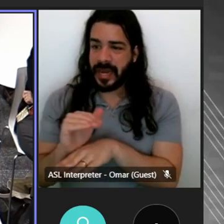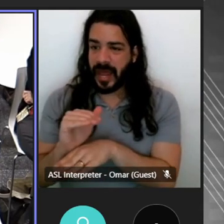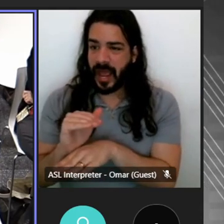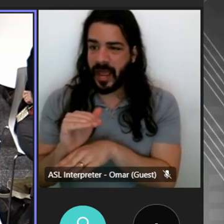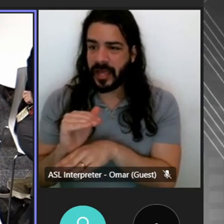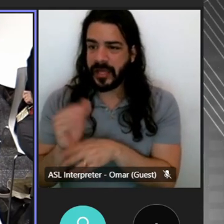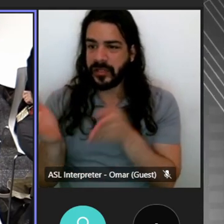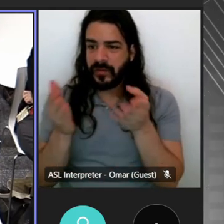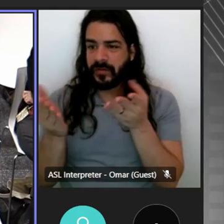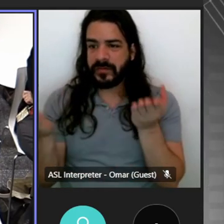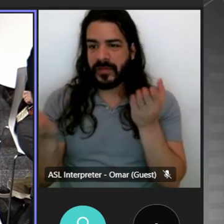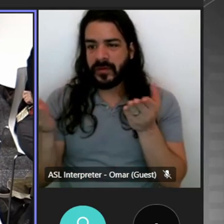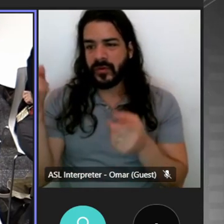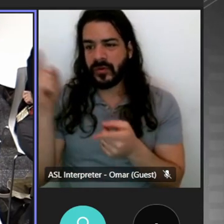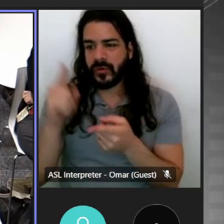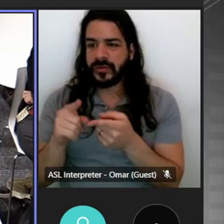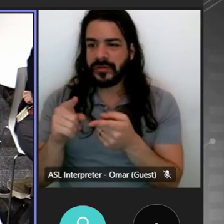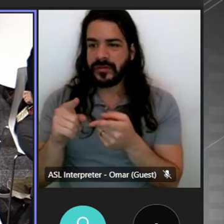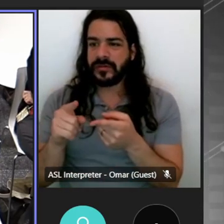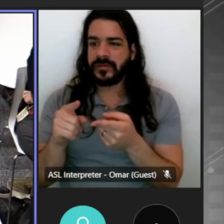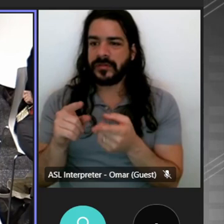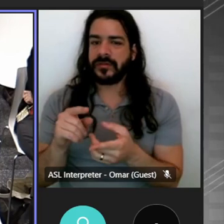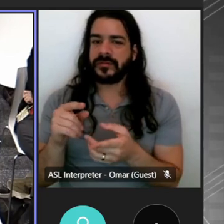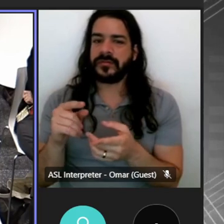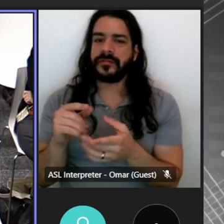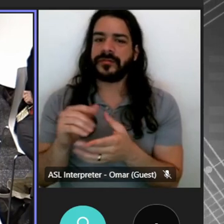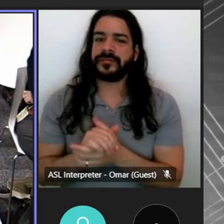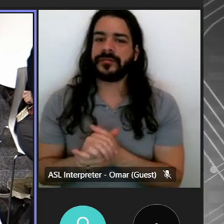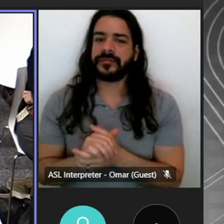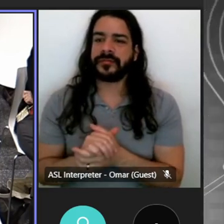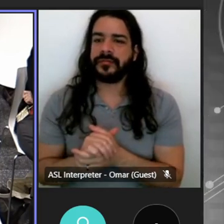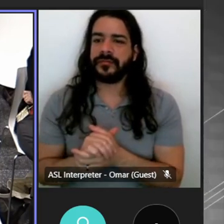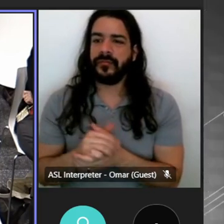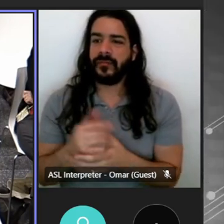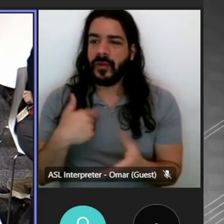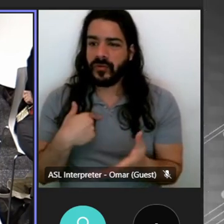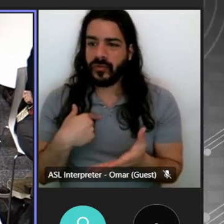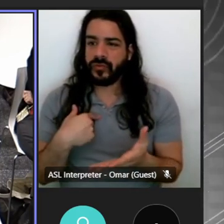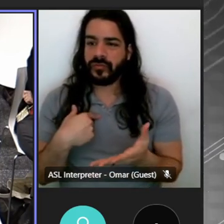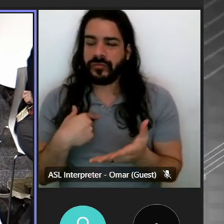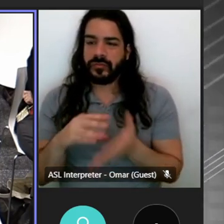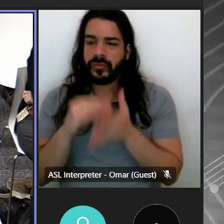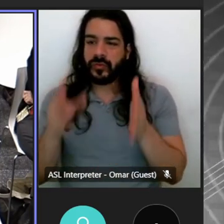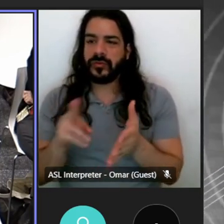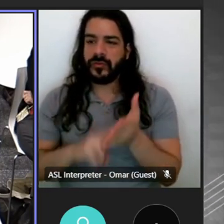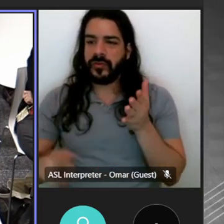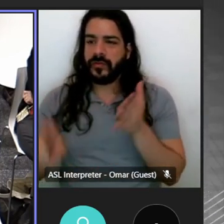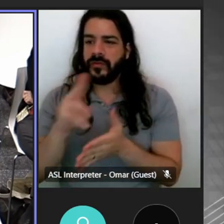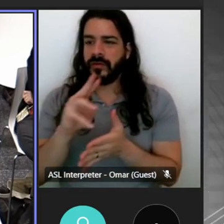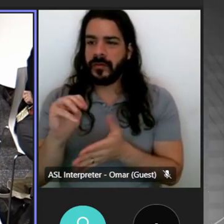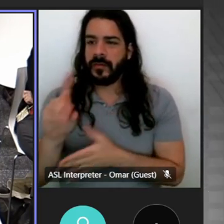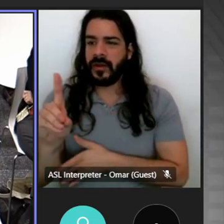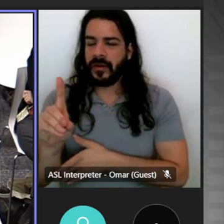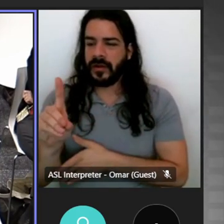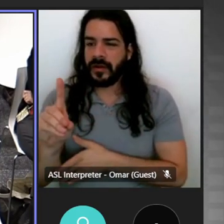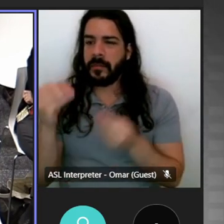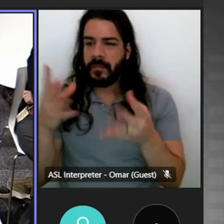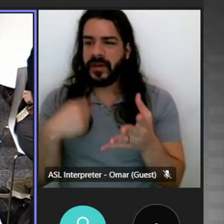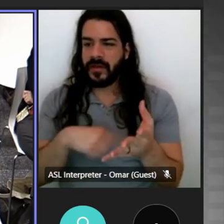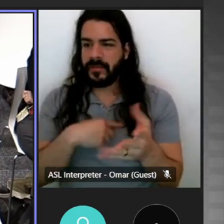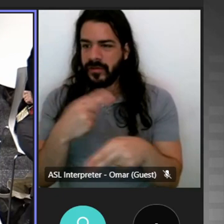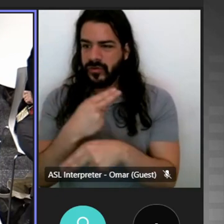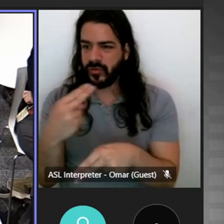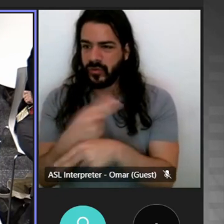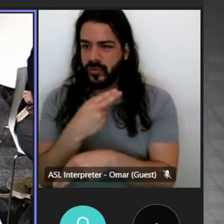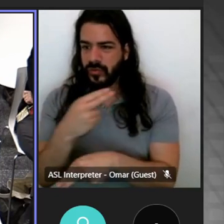night service frequency might reduce based on the proposal. Moreover, as a student of the University of Maryland, lots of